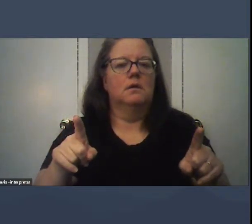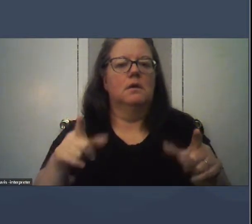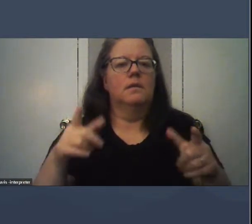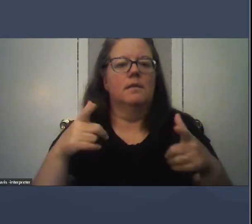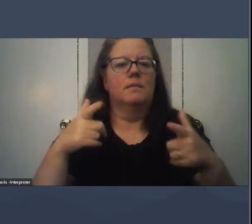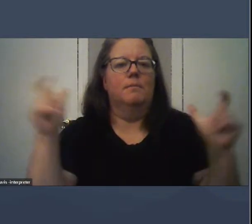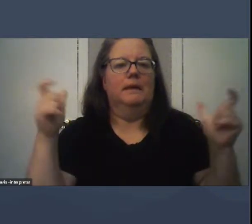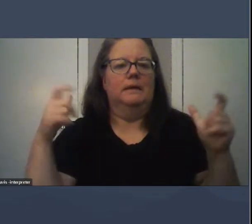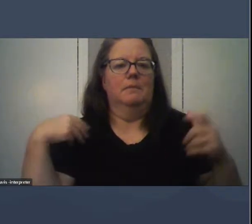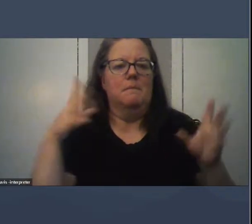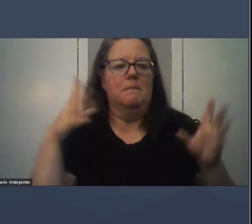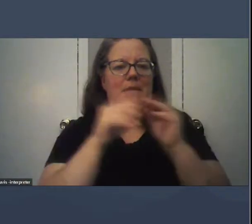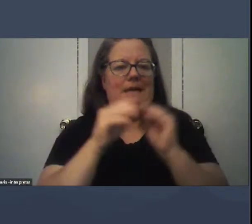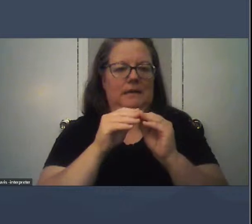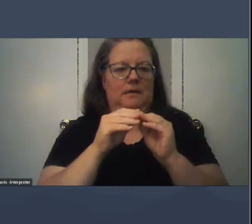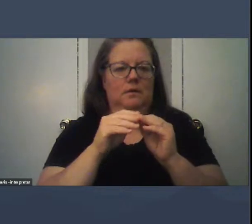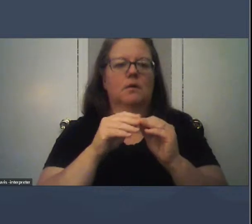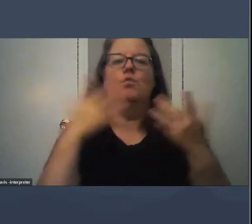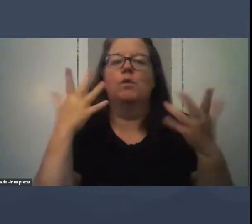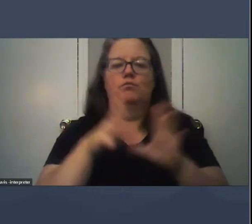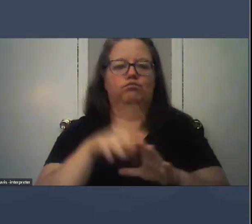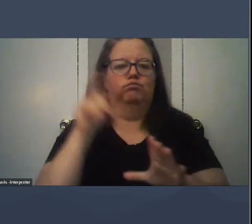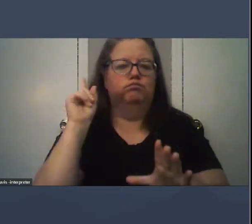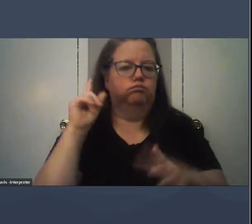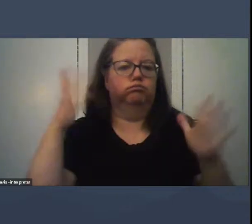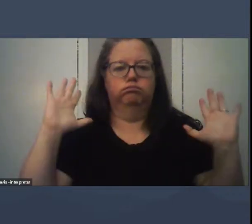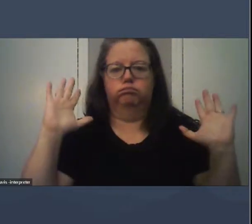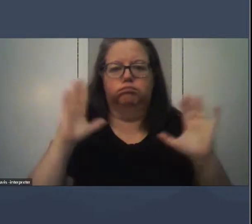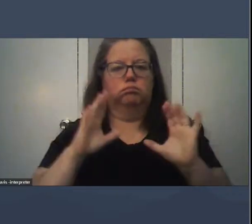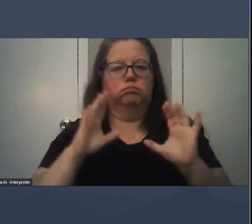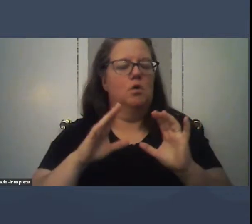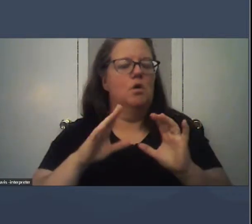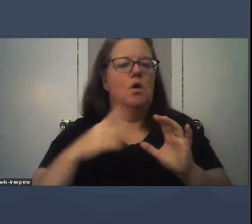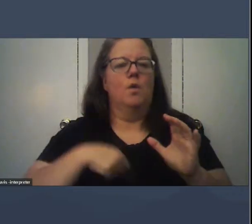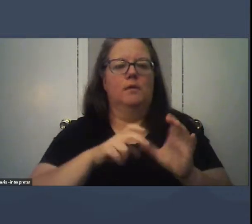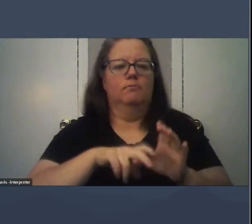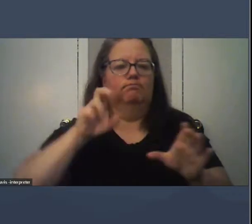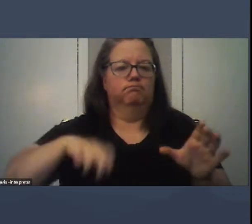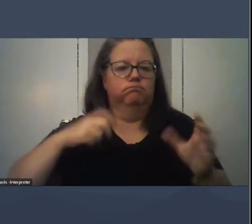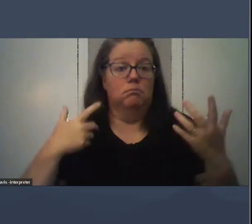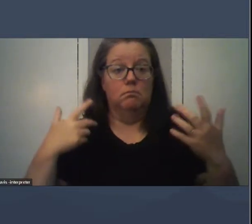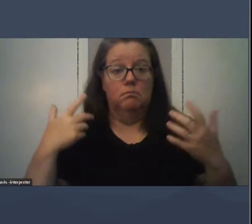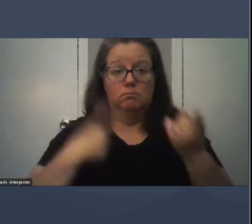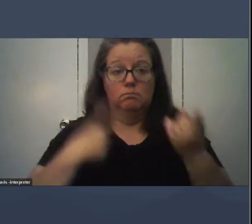this case has been withdrawn. Any other questions?